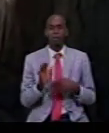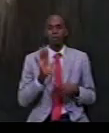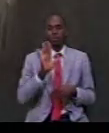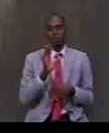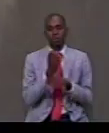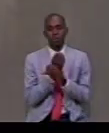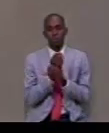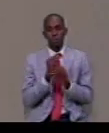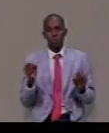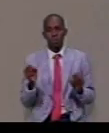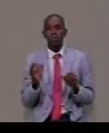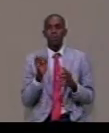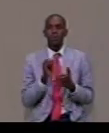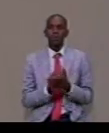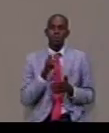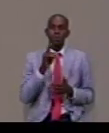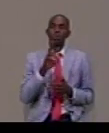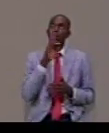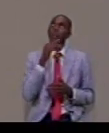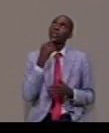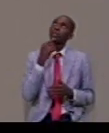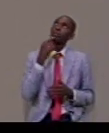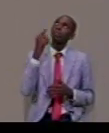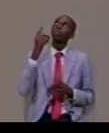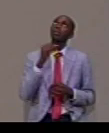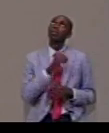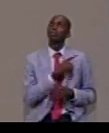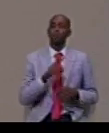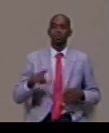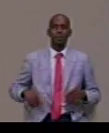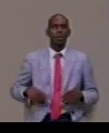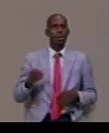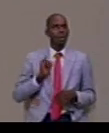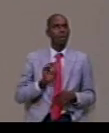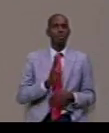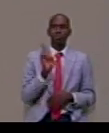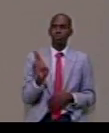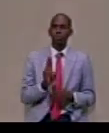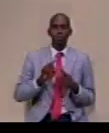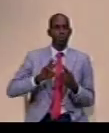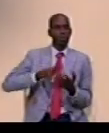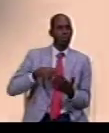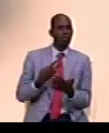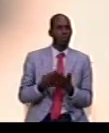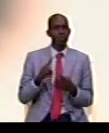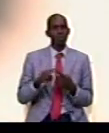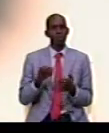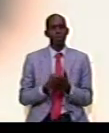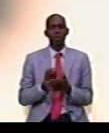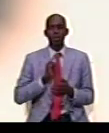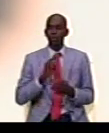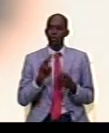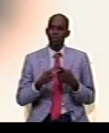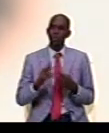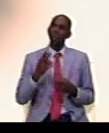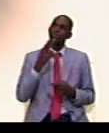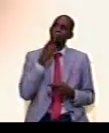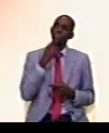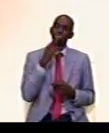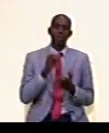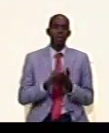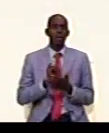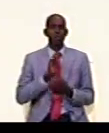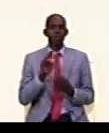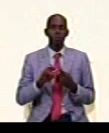salvation, that you are telling the Lord, I used to fall into that. I used to smoke that. I used to drink